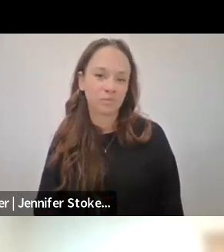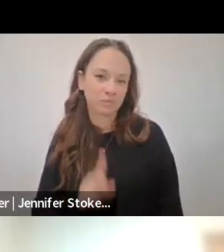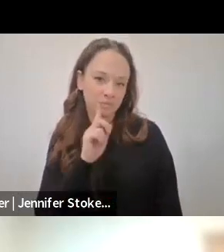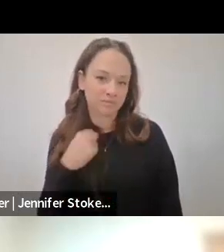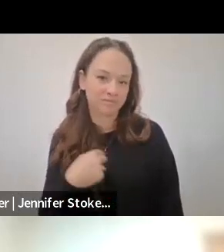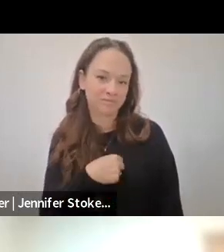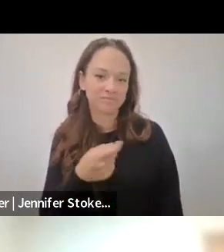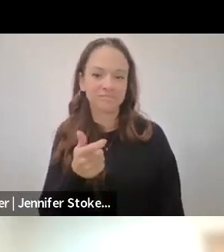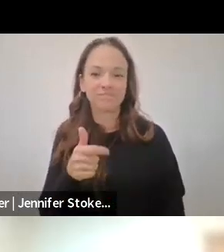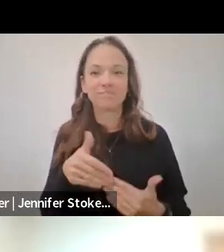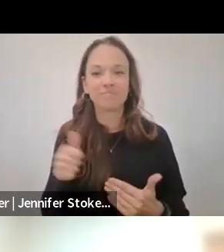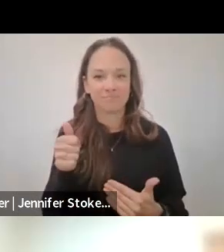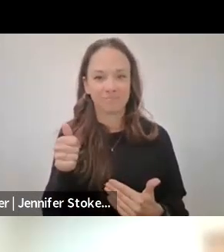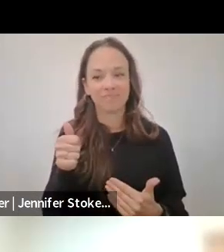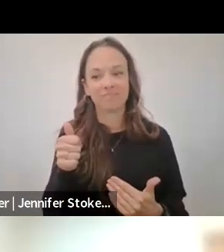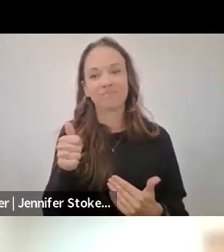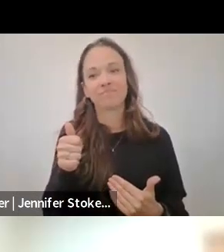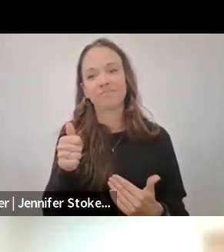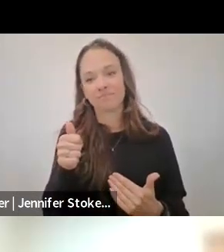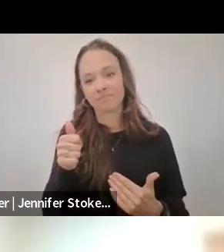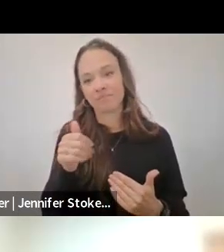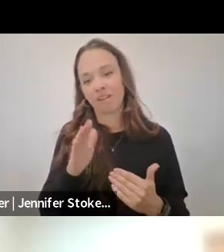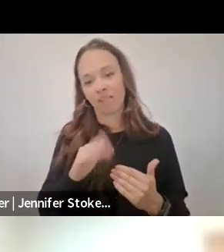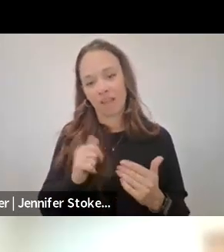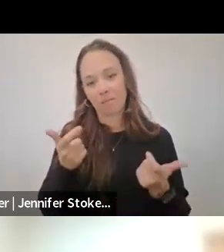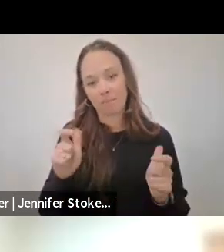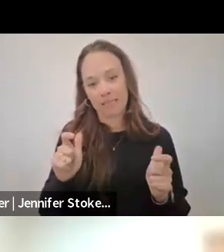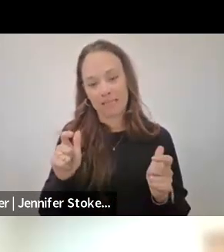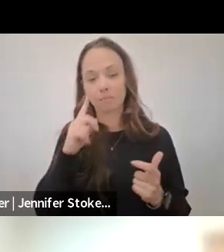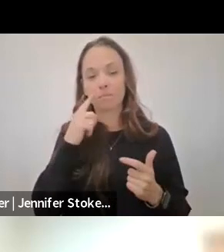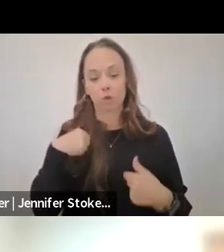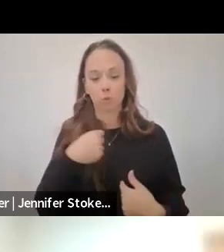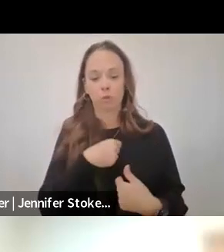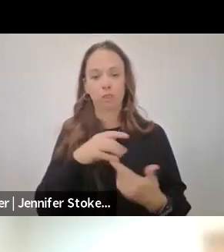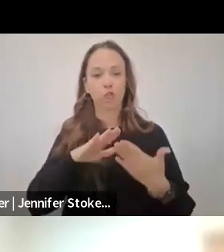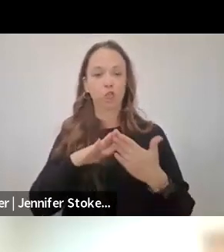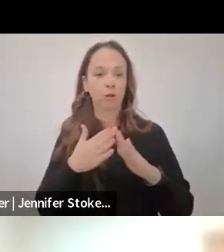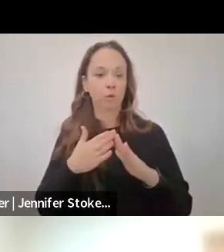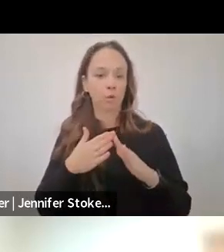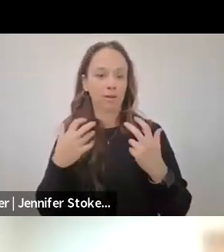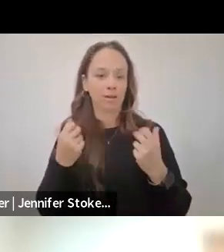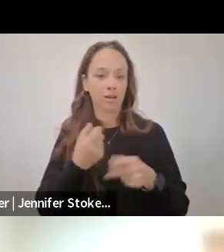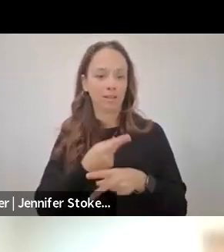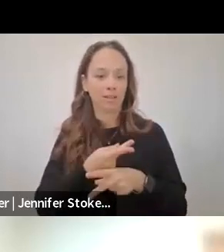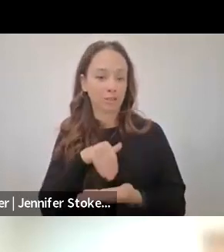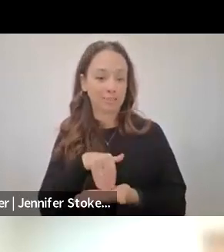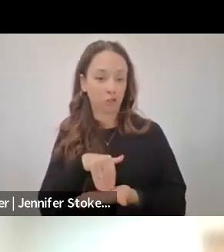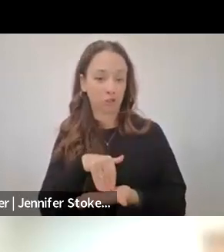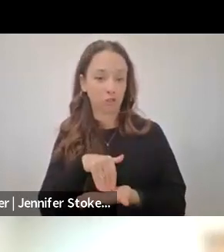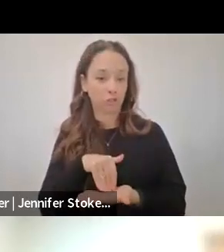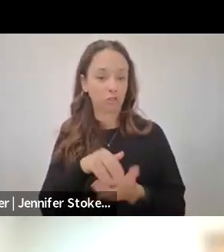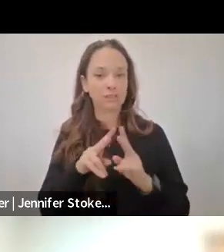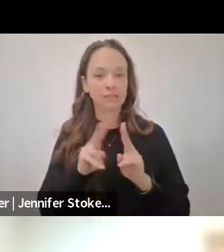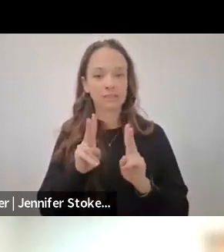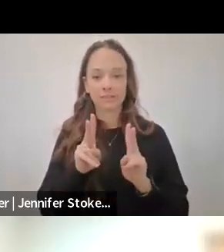bit easier than from a larger organization, because we are a community health care center, and we are very embedded in